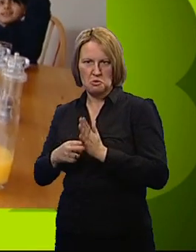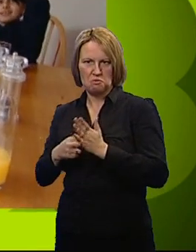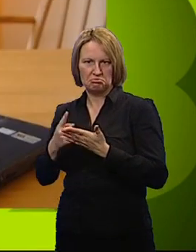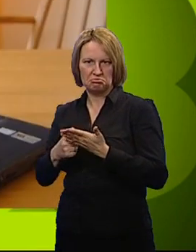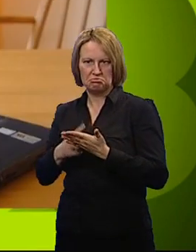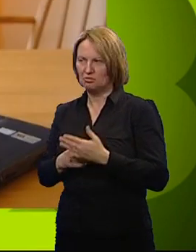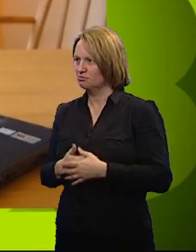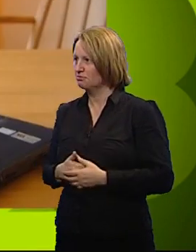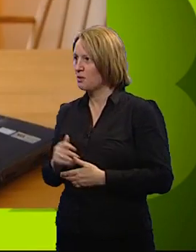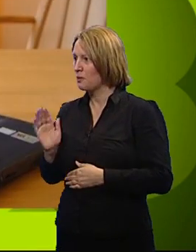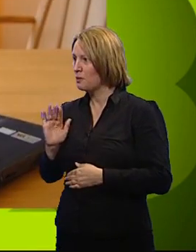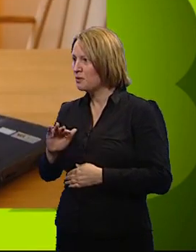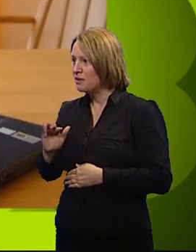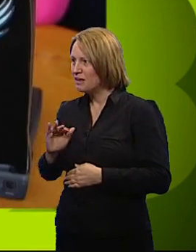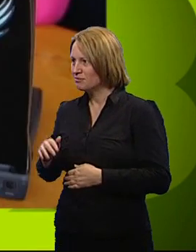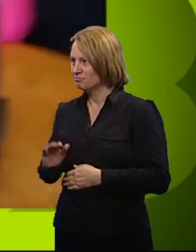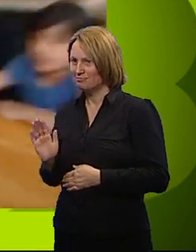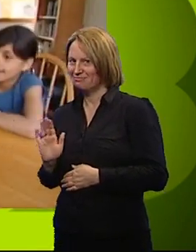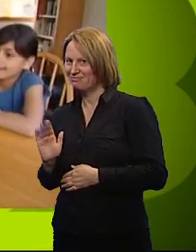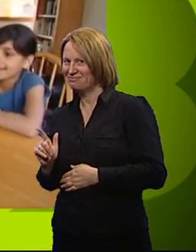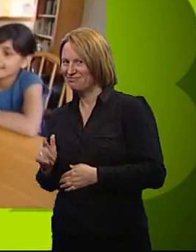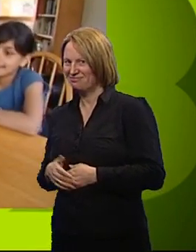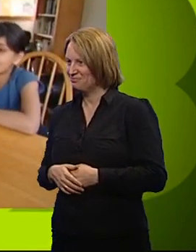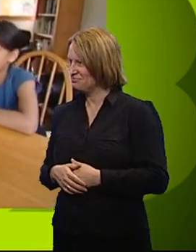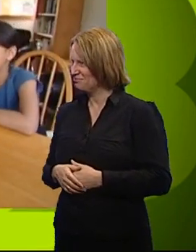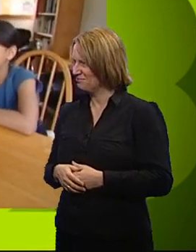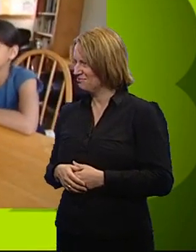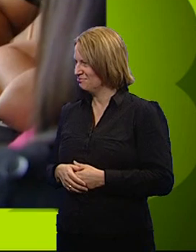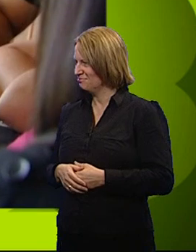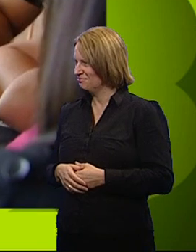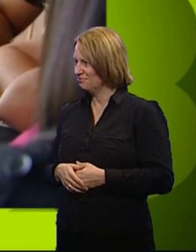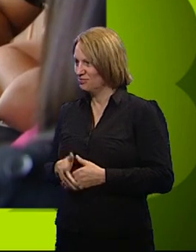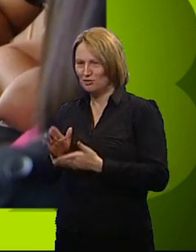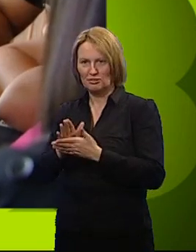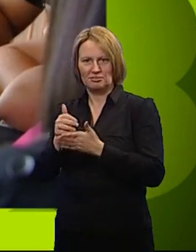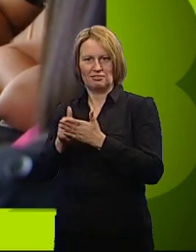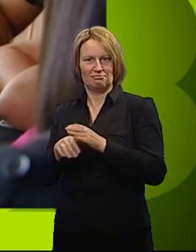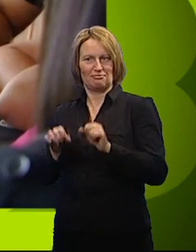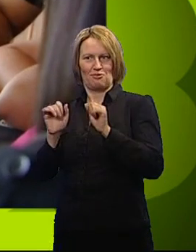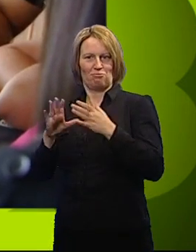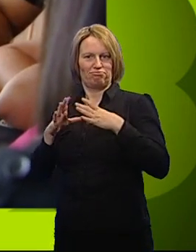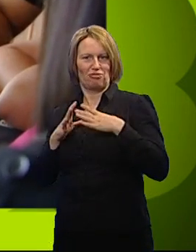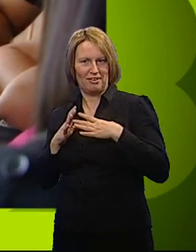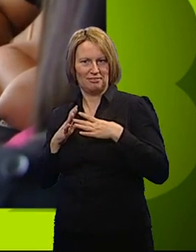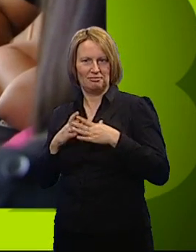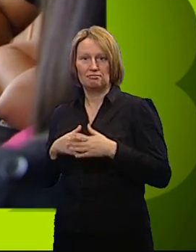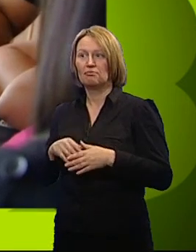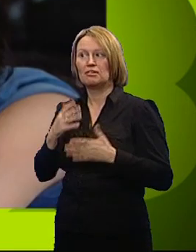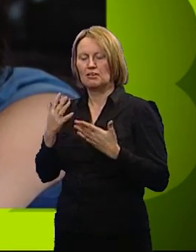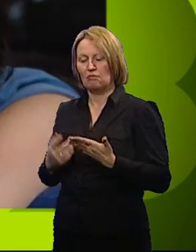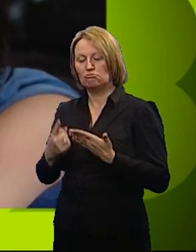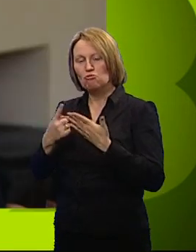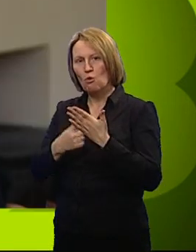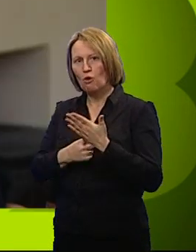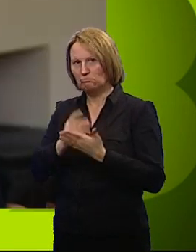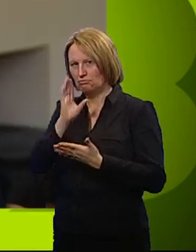rules. Hello, Sandhu family. Hi. So I hope you're all settled in and enjoying the start of your break,